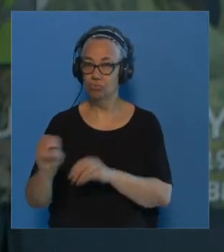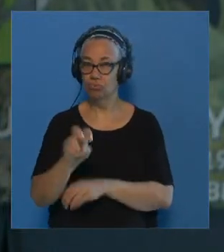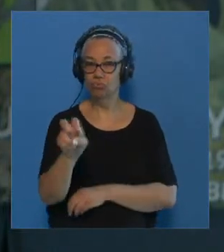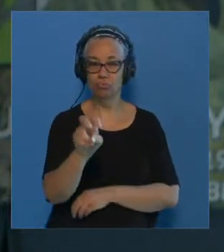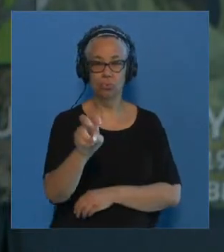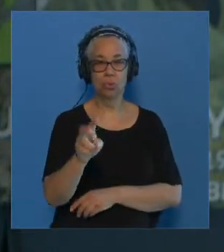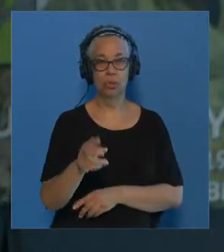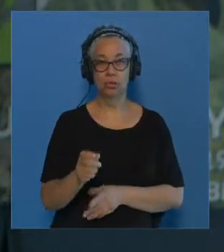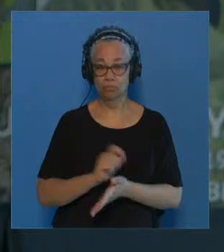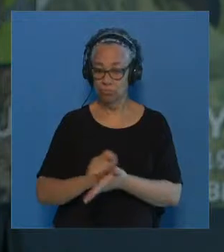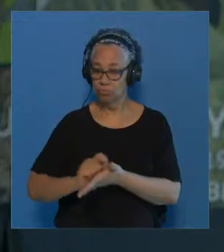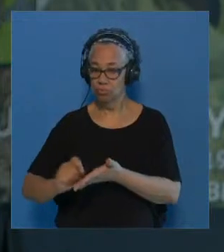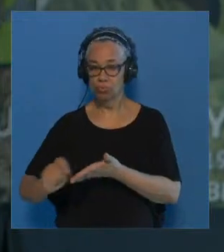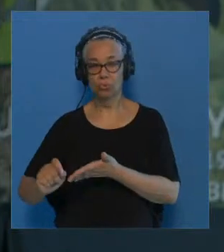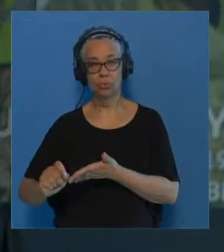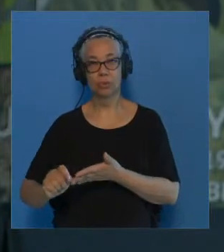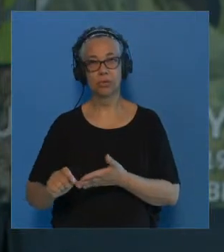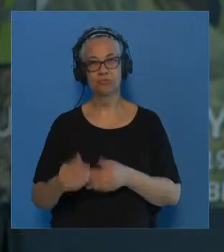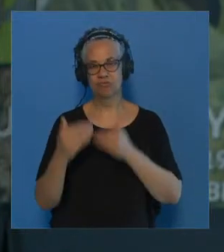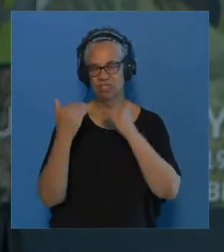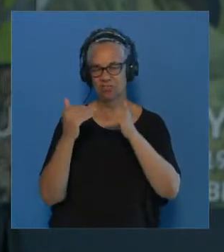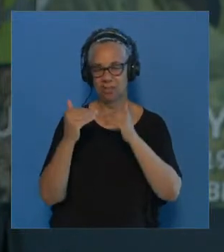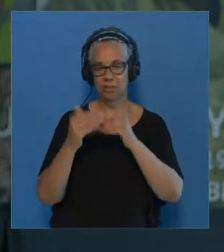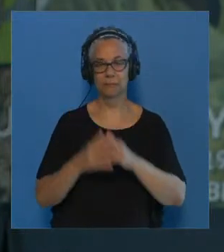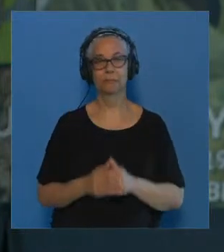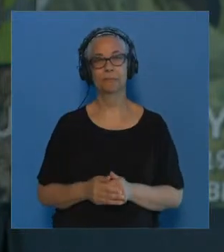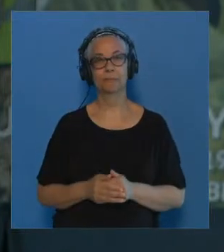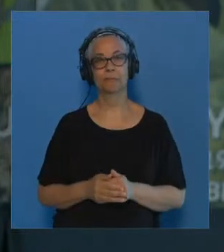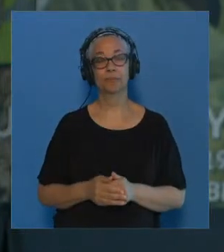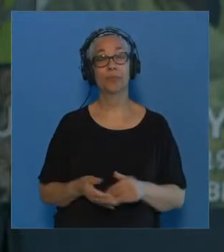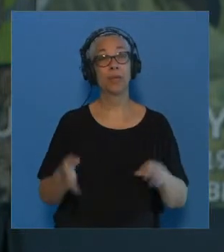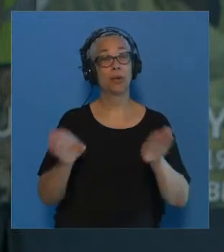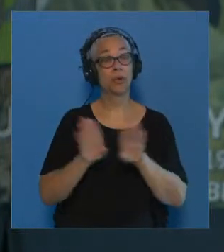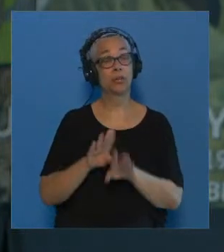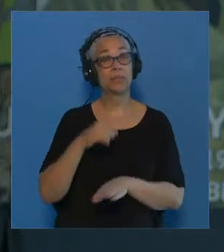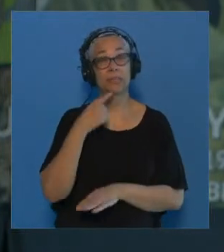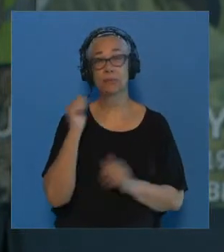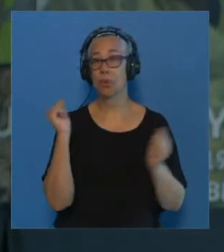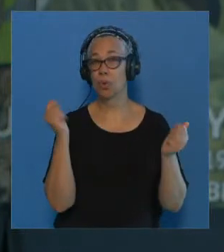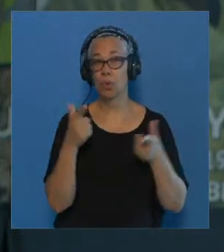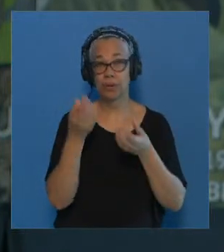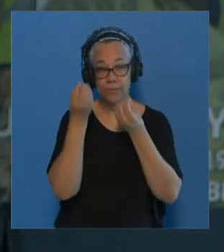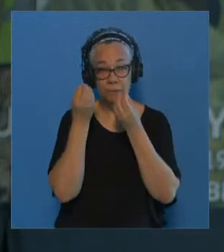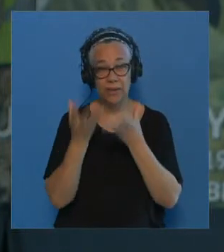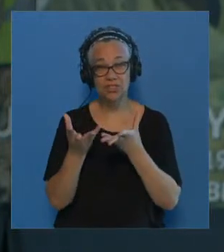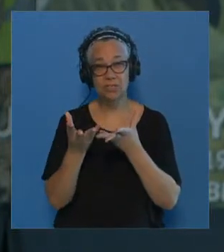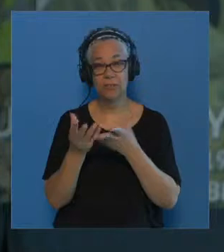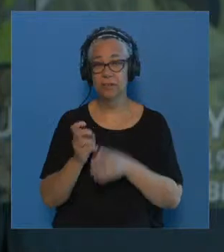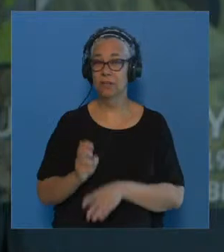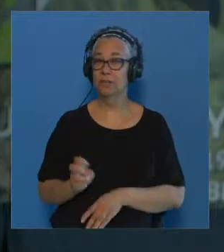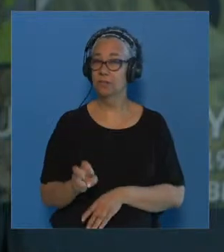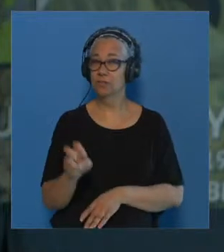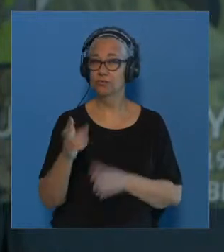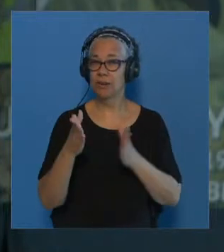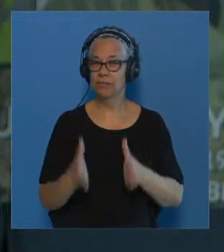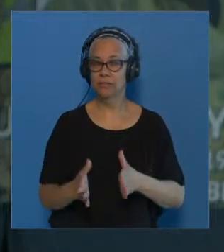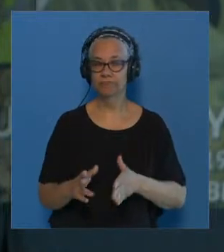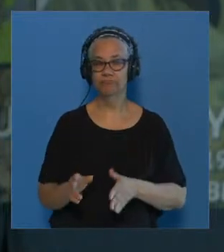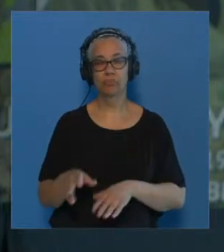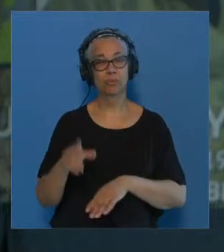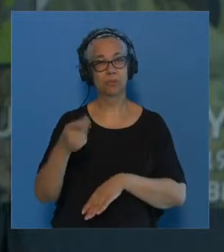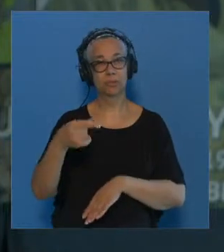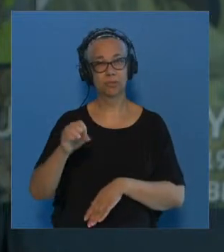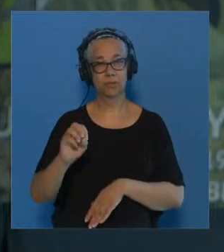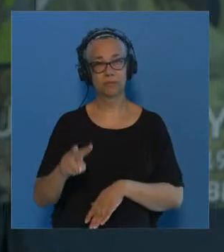possible. I just want to close by reiterating that all information for travelers has been posted on the government website at